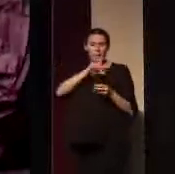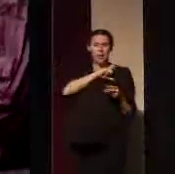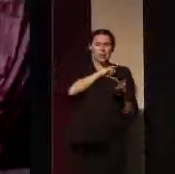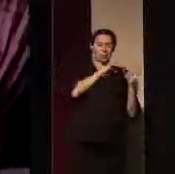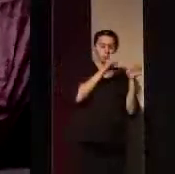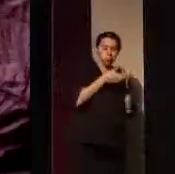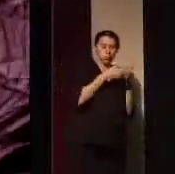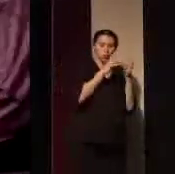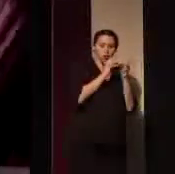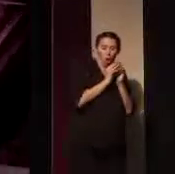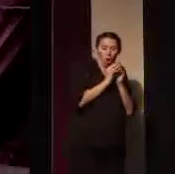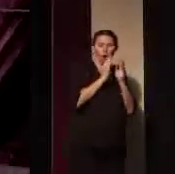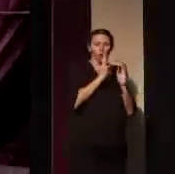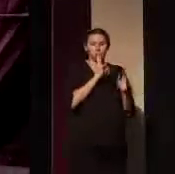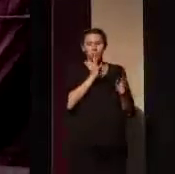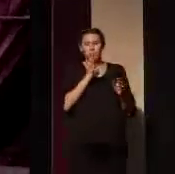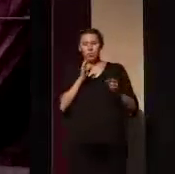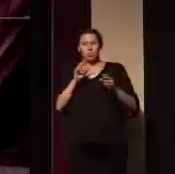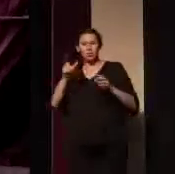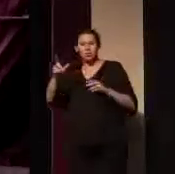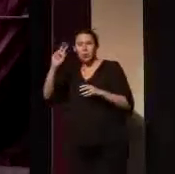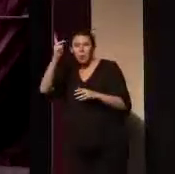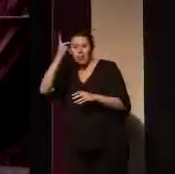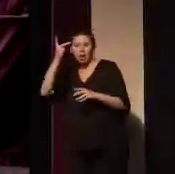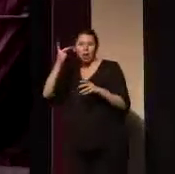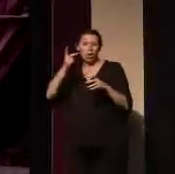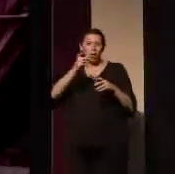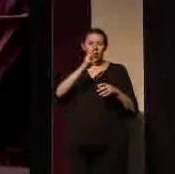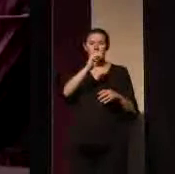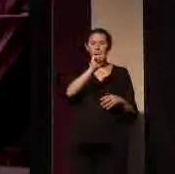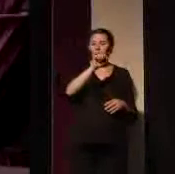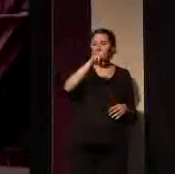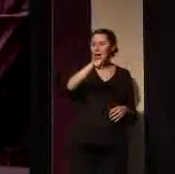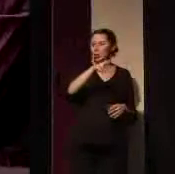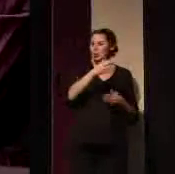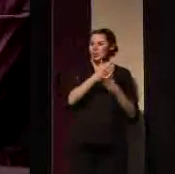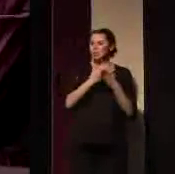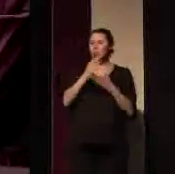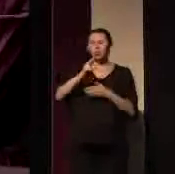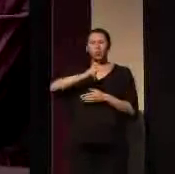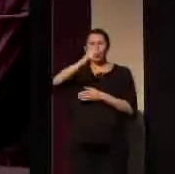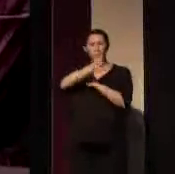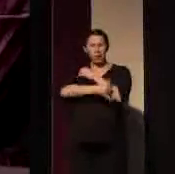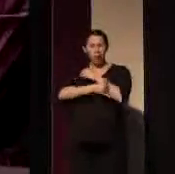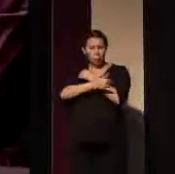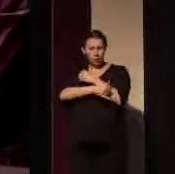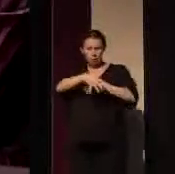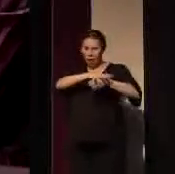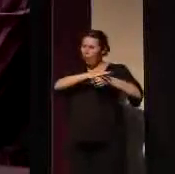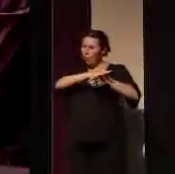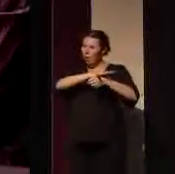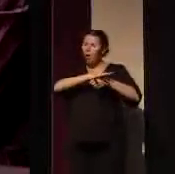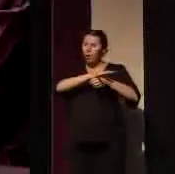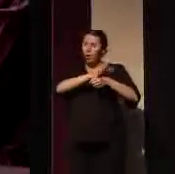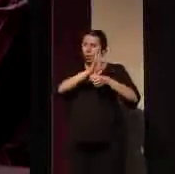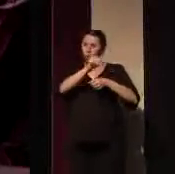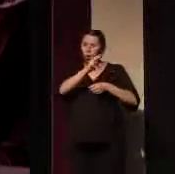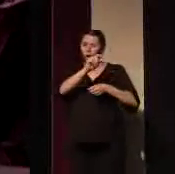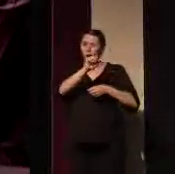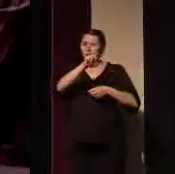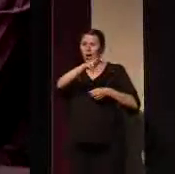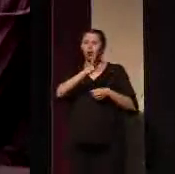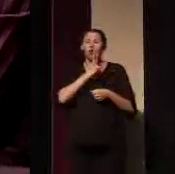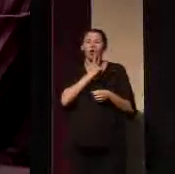are talking, and the public officials are talking. I know the mayors, some of the mayors of the North County municipalities in particular are talking, but